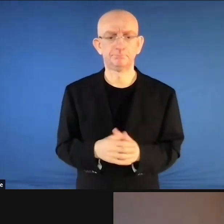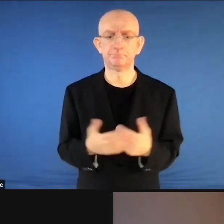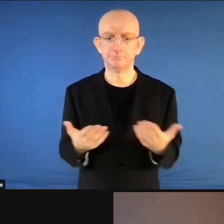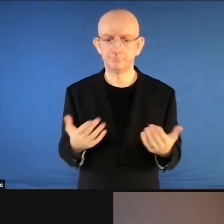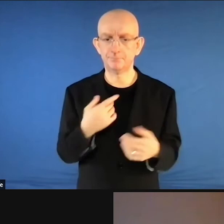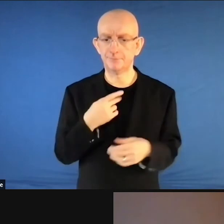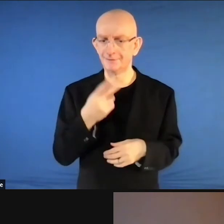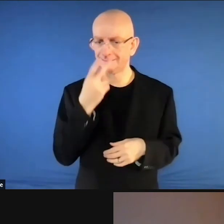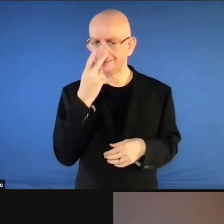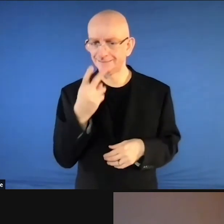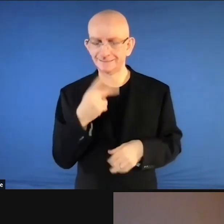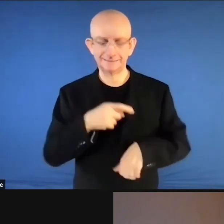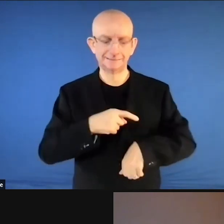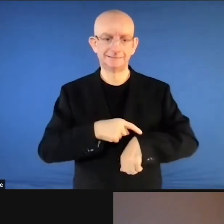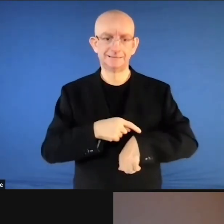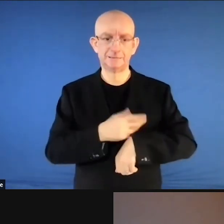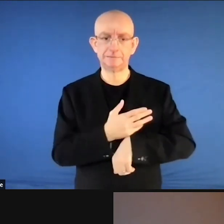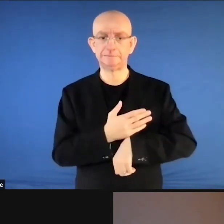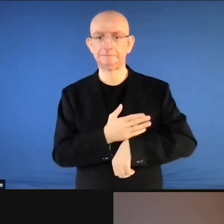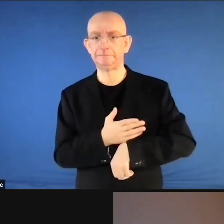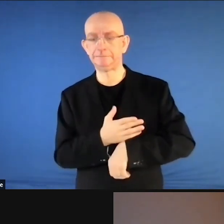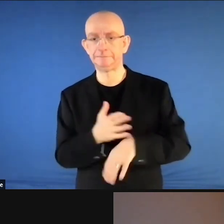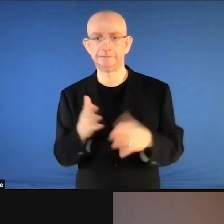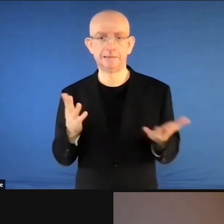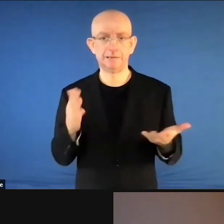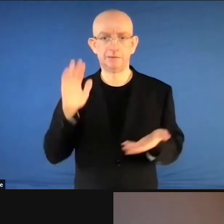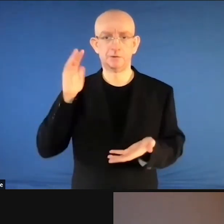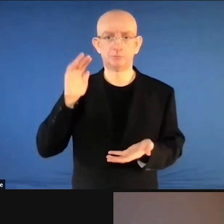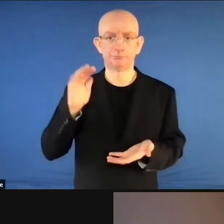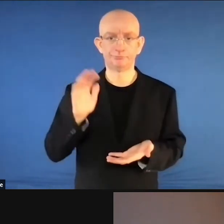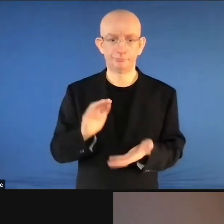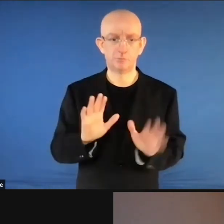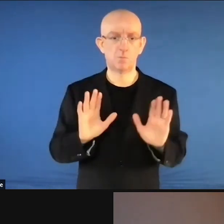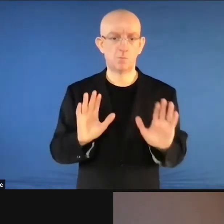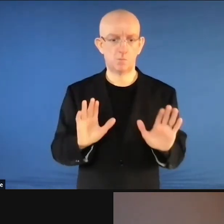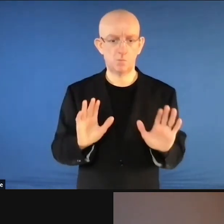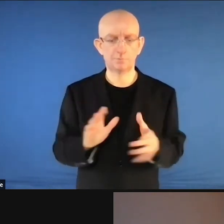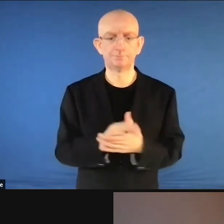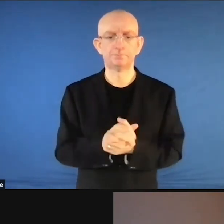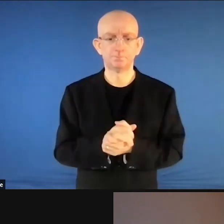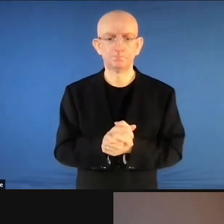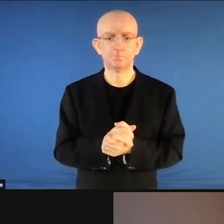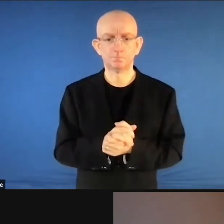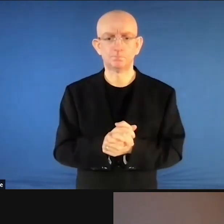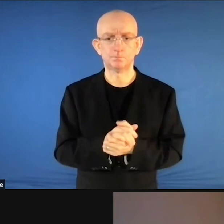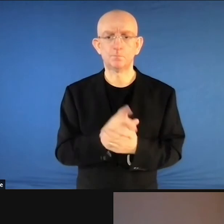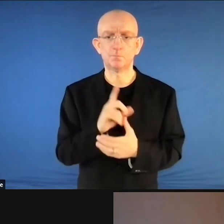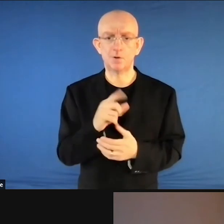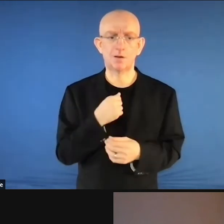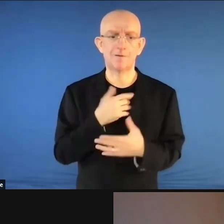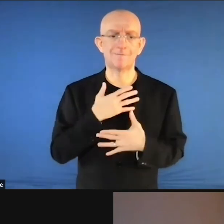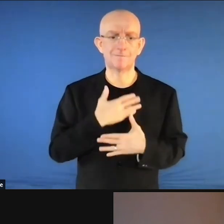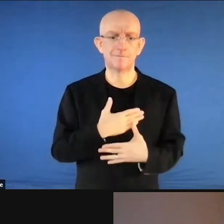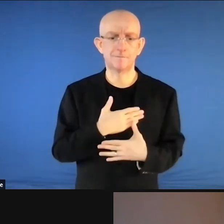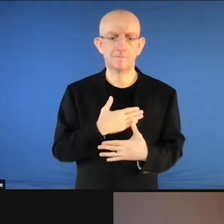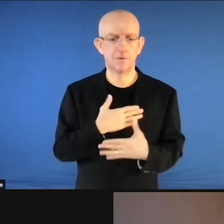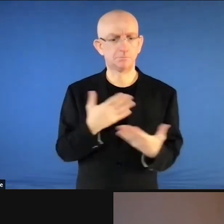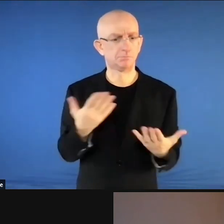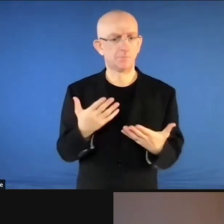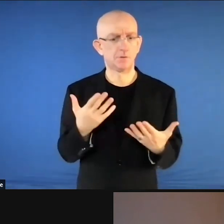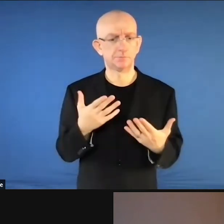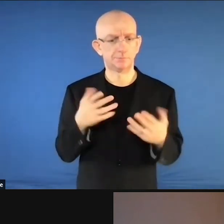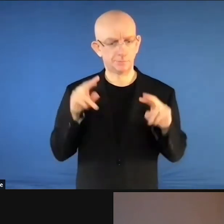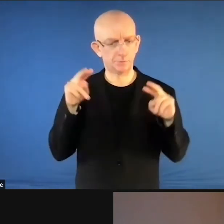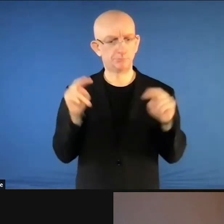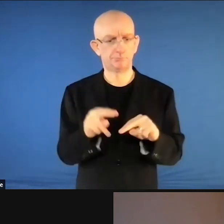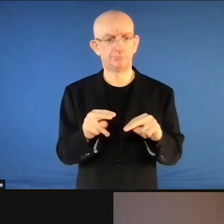but I would like to get into focus here on the principle of partnership. We've received a lot of